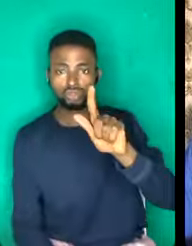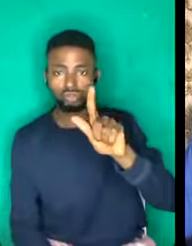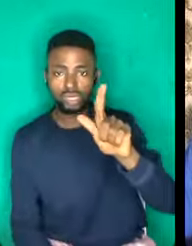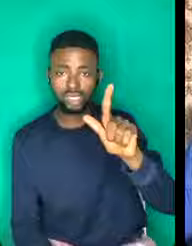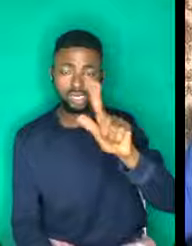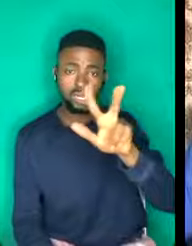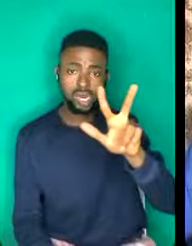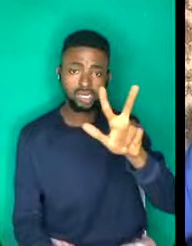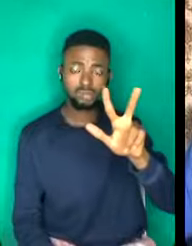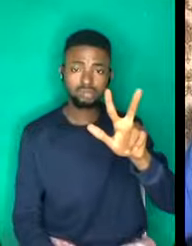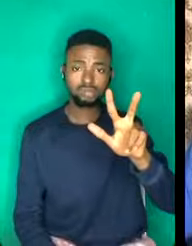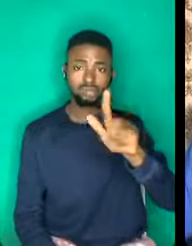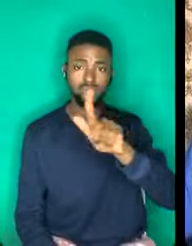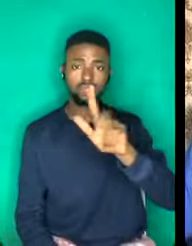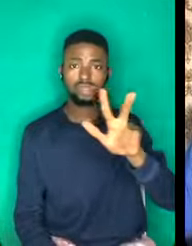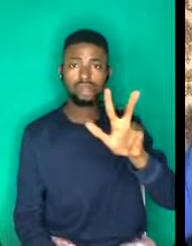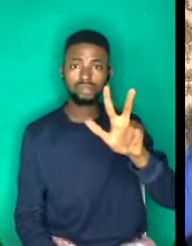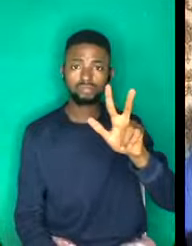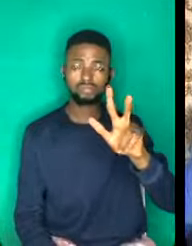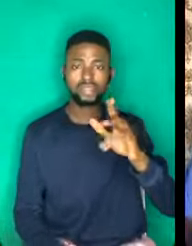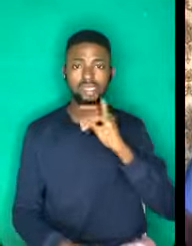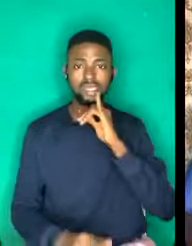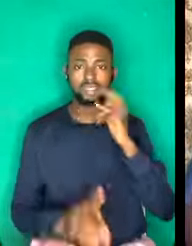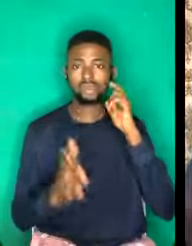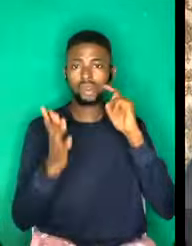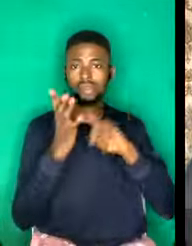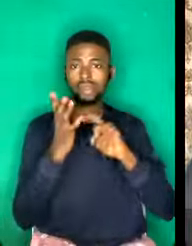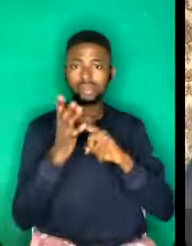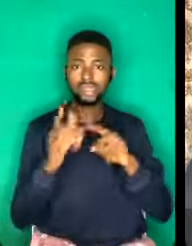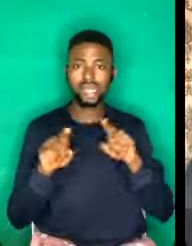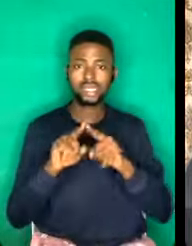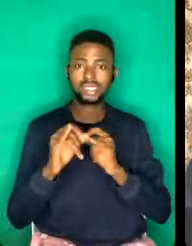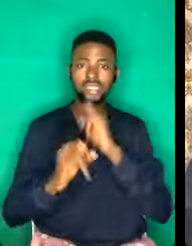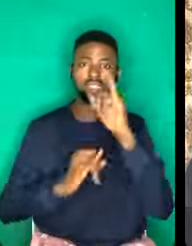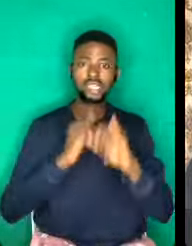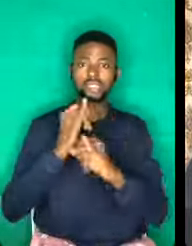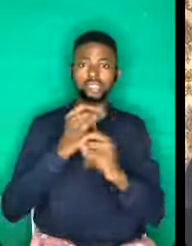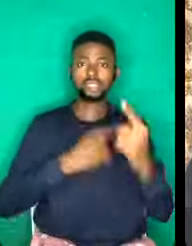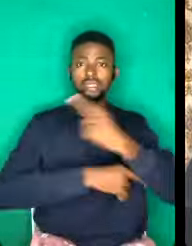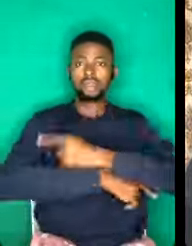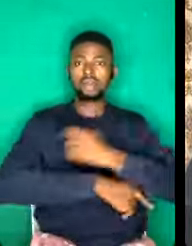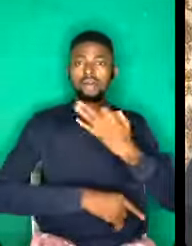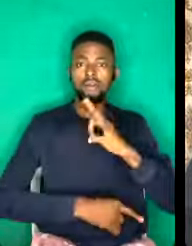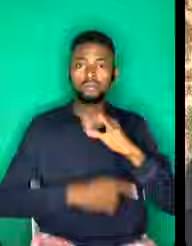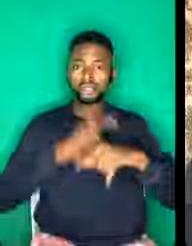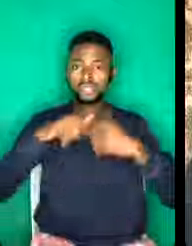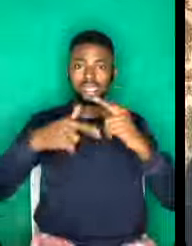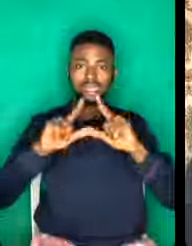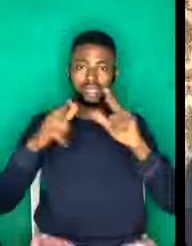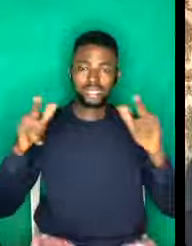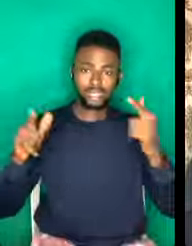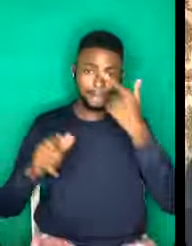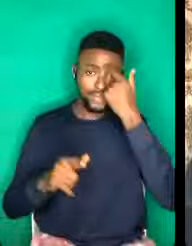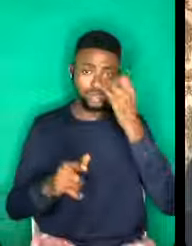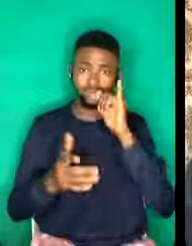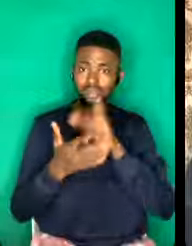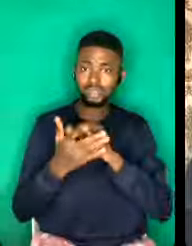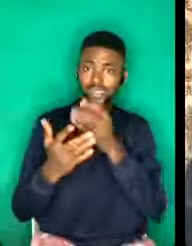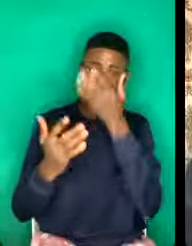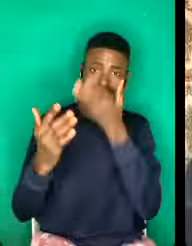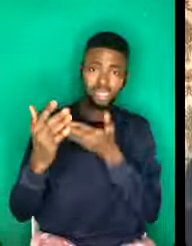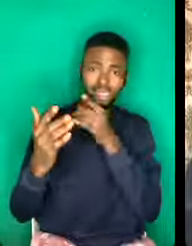23rd is recognized as International Day of Sign Languages because this day highlights